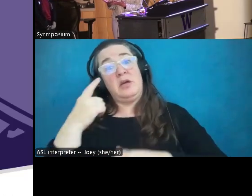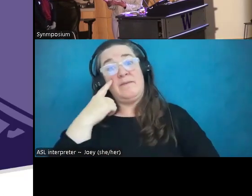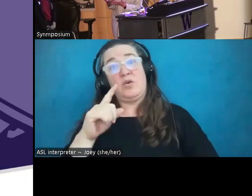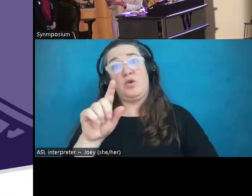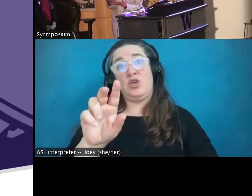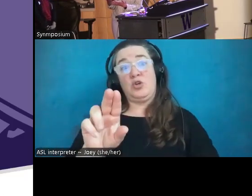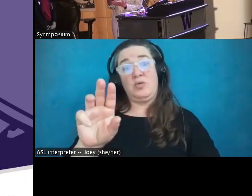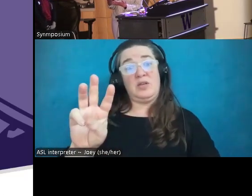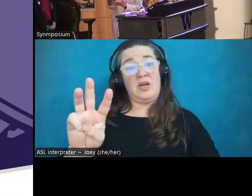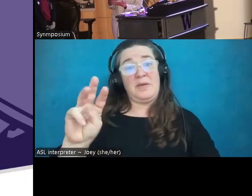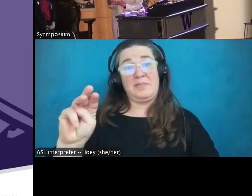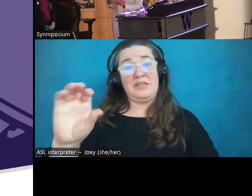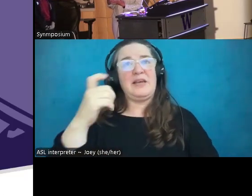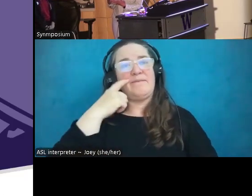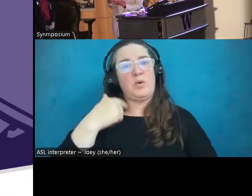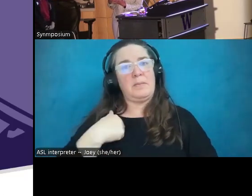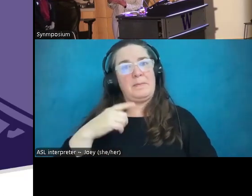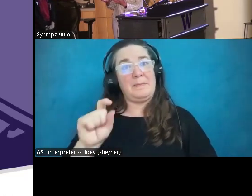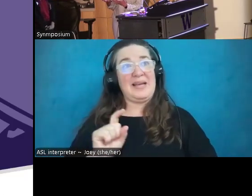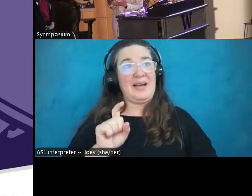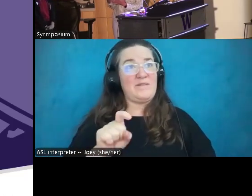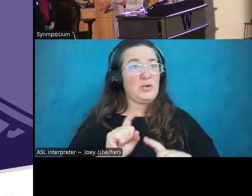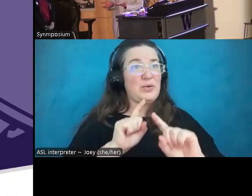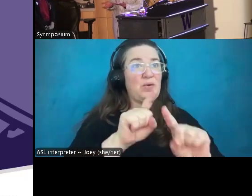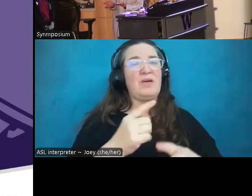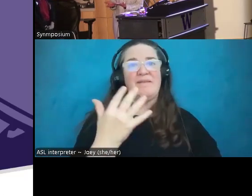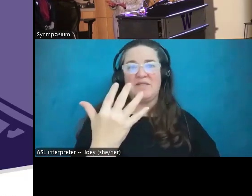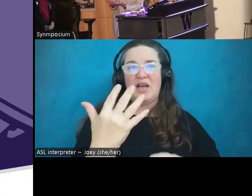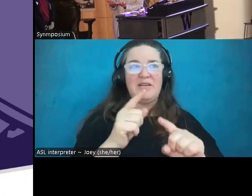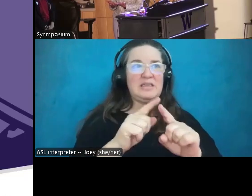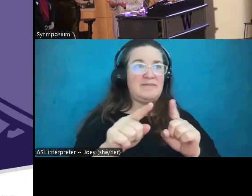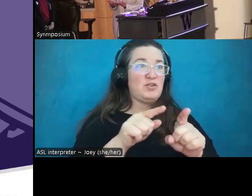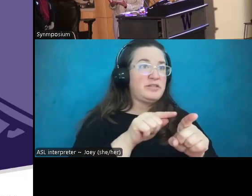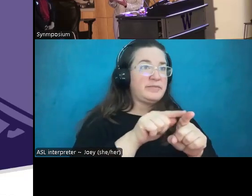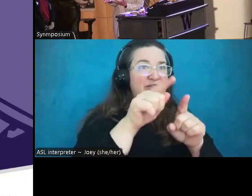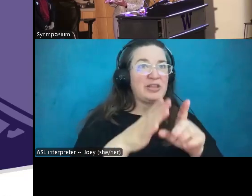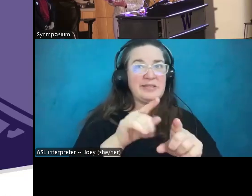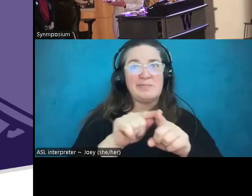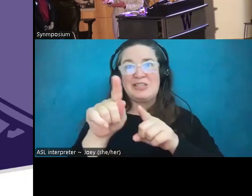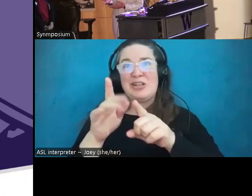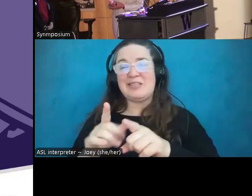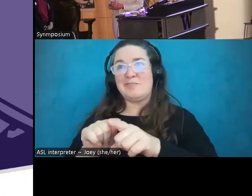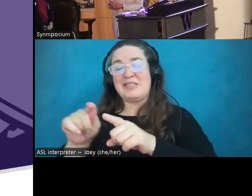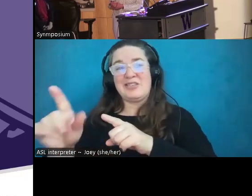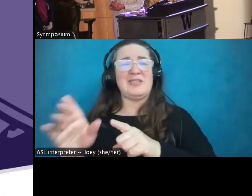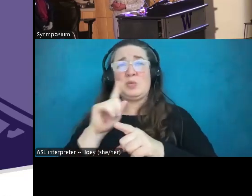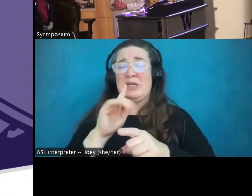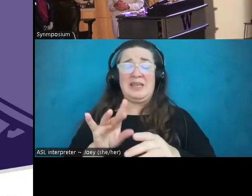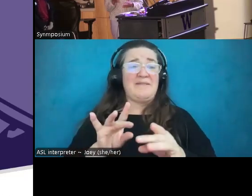specialties. And it's an efficiency problem as well. I mean, it's a toll on you